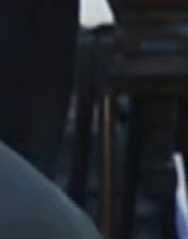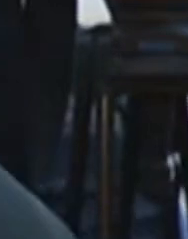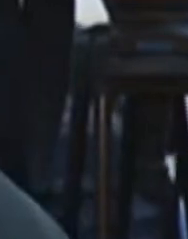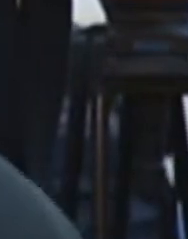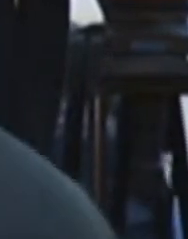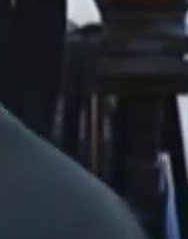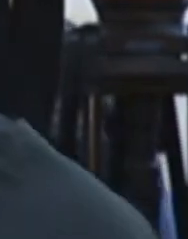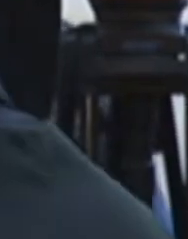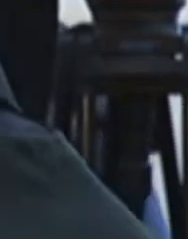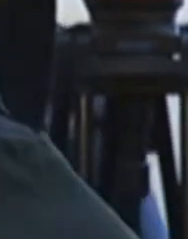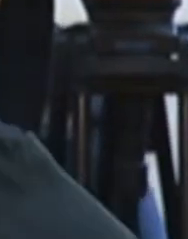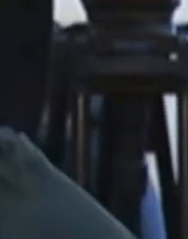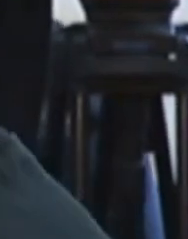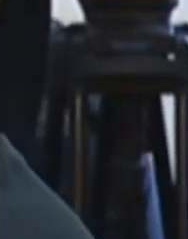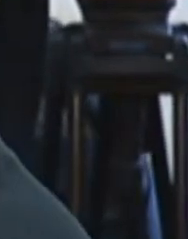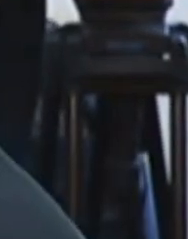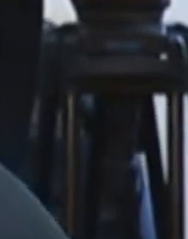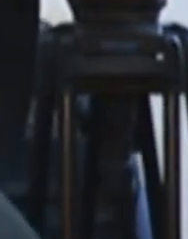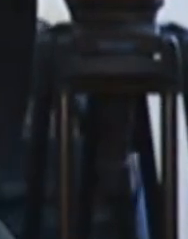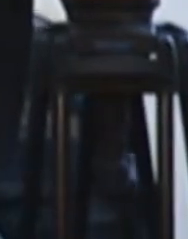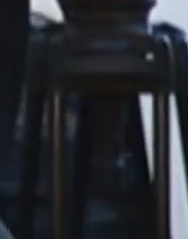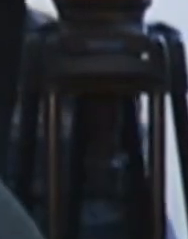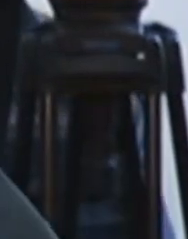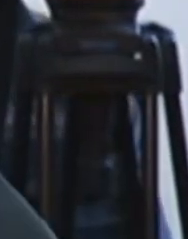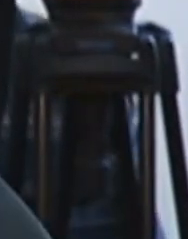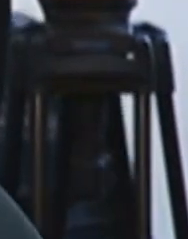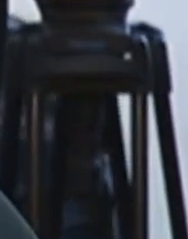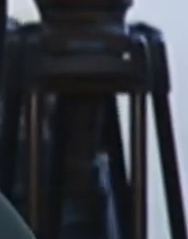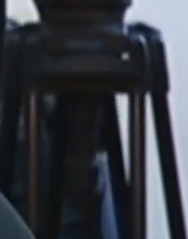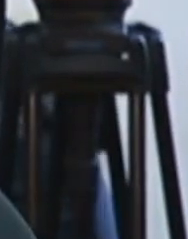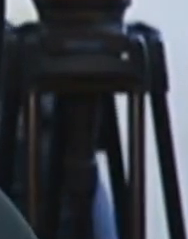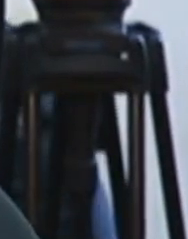I had requested 7 days of